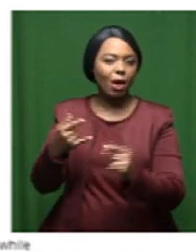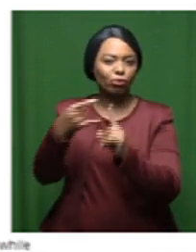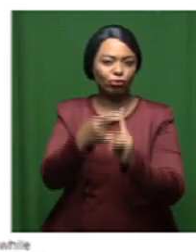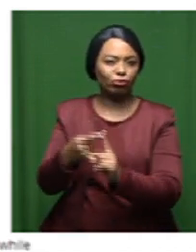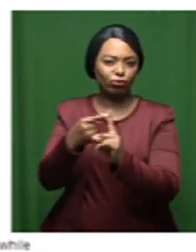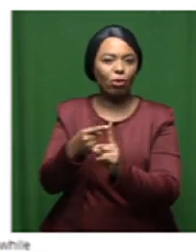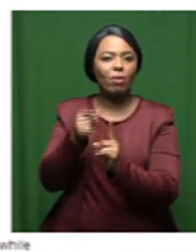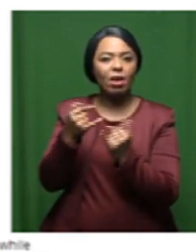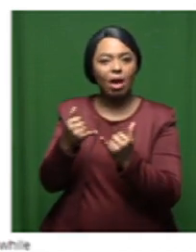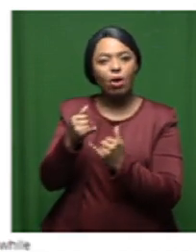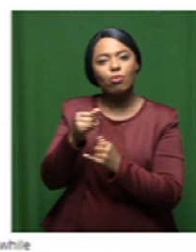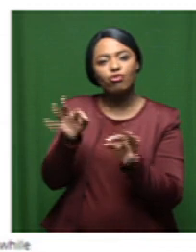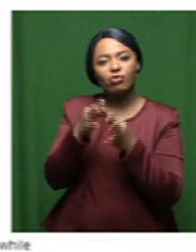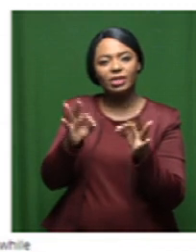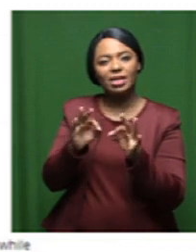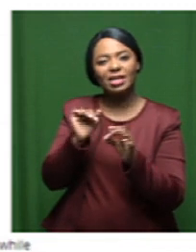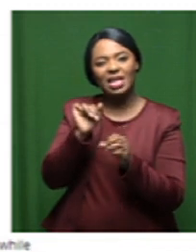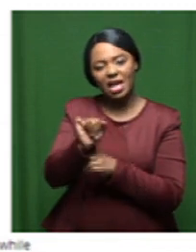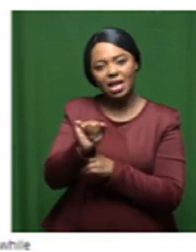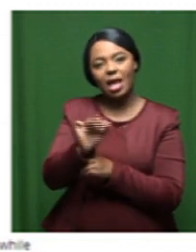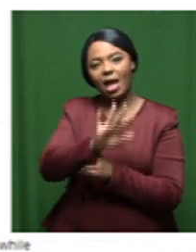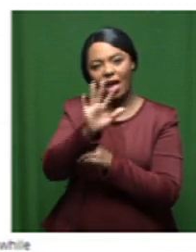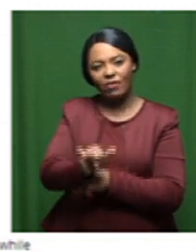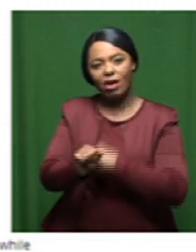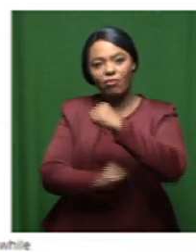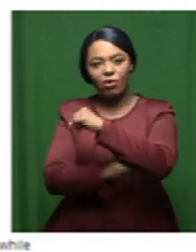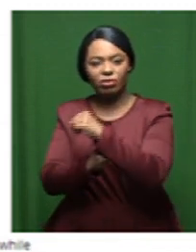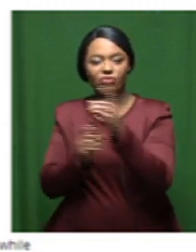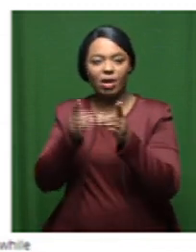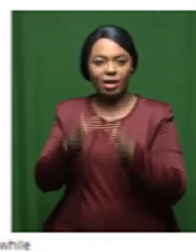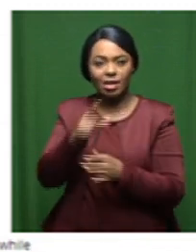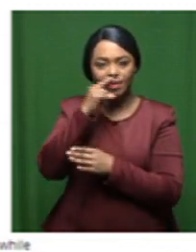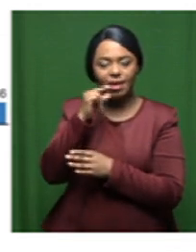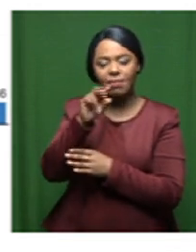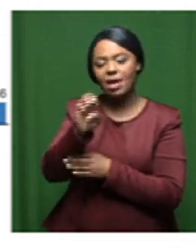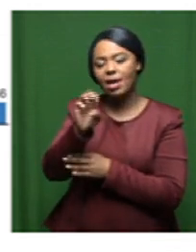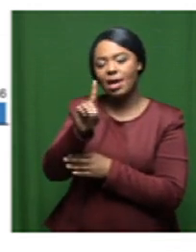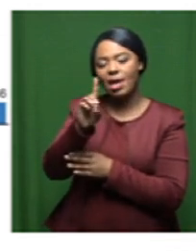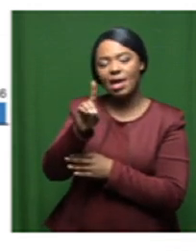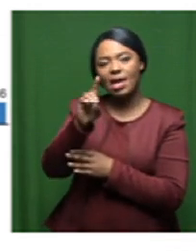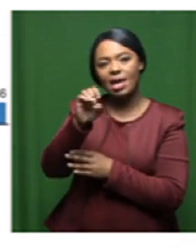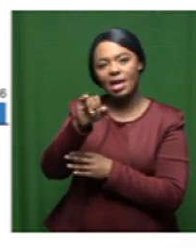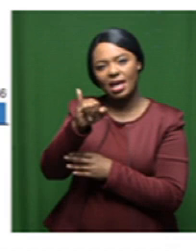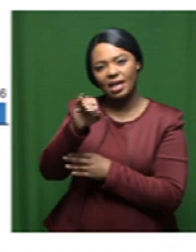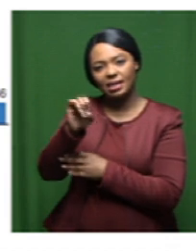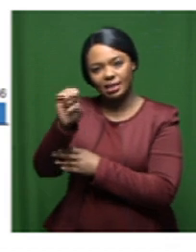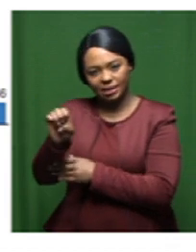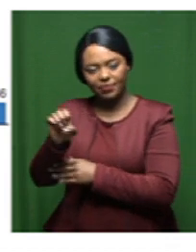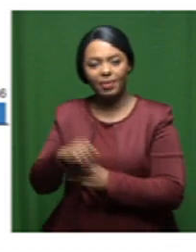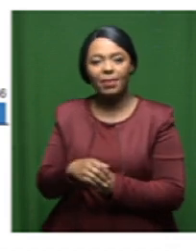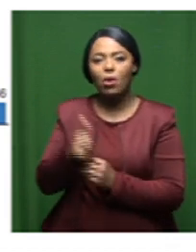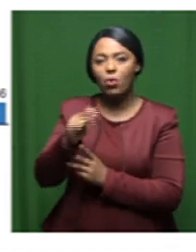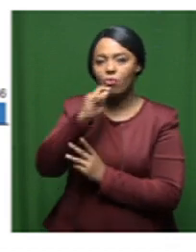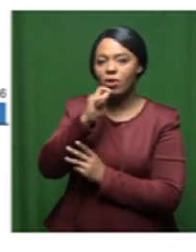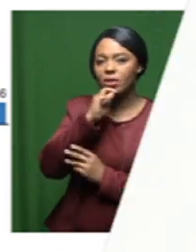the Music in Africa Foundation Director, Eddie Hatitye. Good morning, Eddie. Welcome to Morning Live. I mean, first of all, let's start